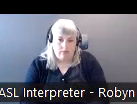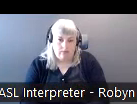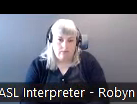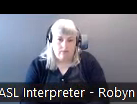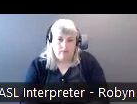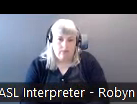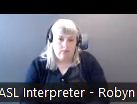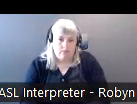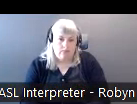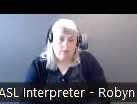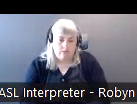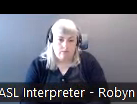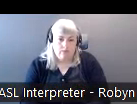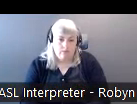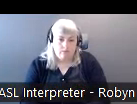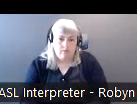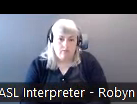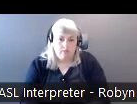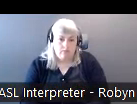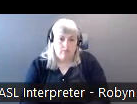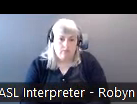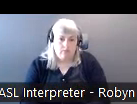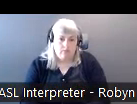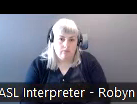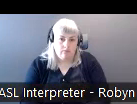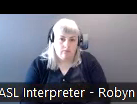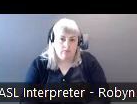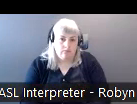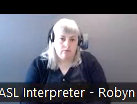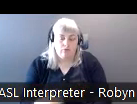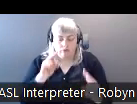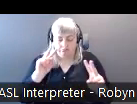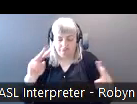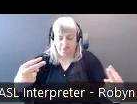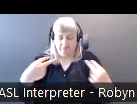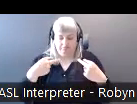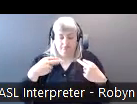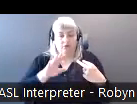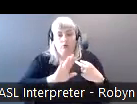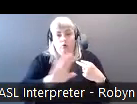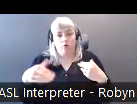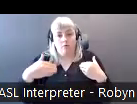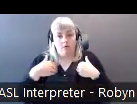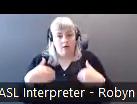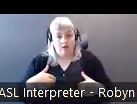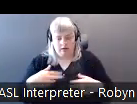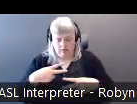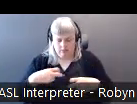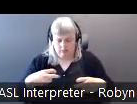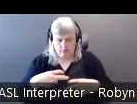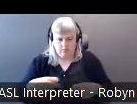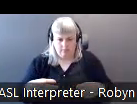And just really notice in your body what it's like to think about a different world,